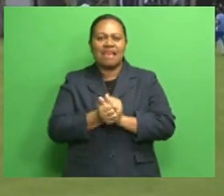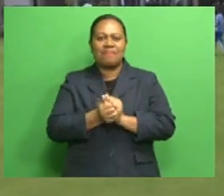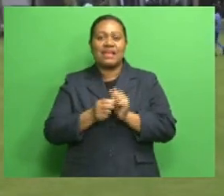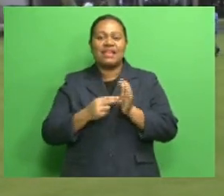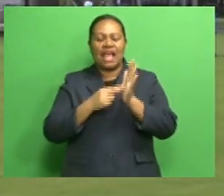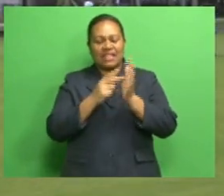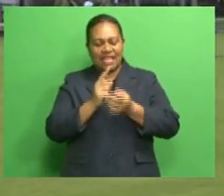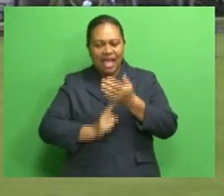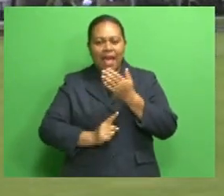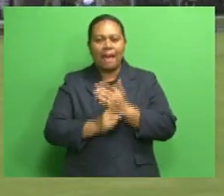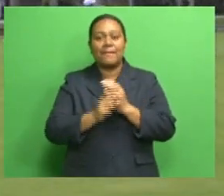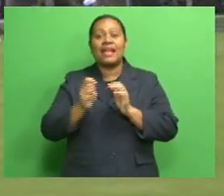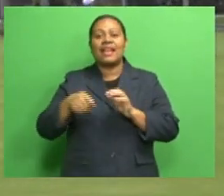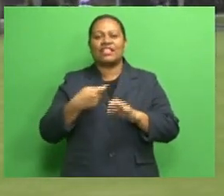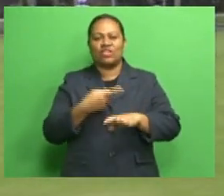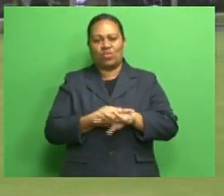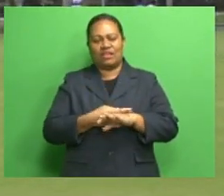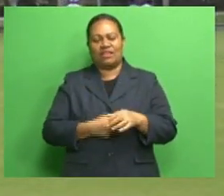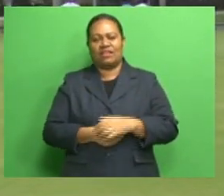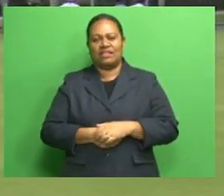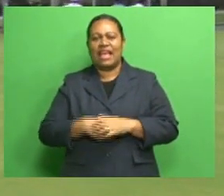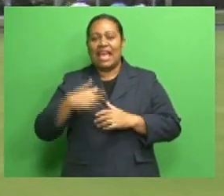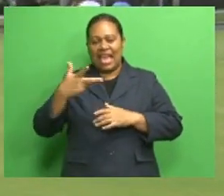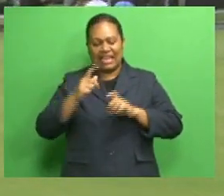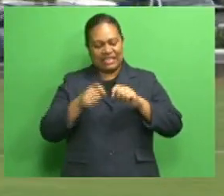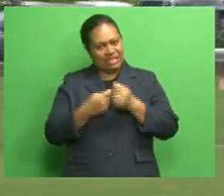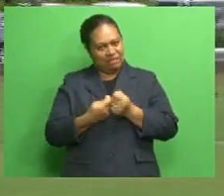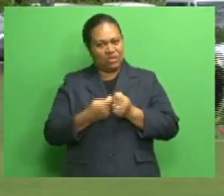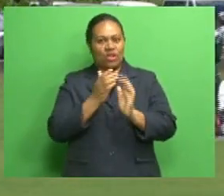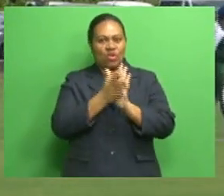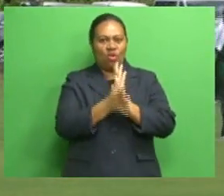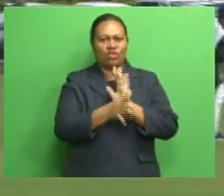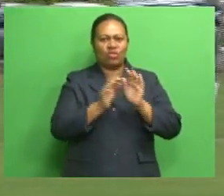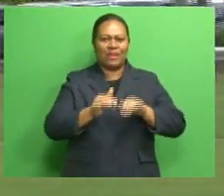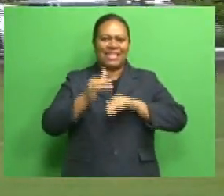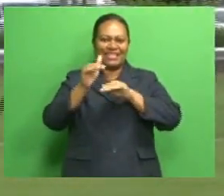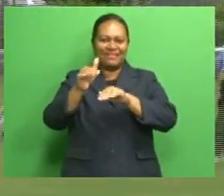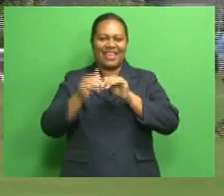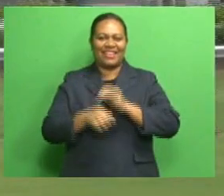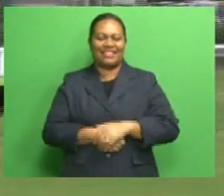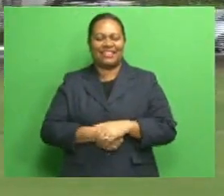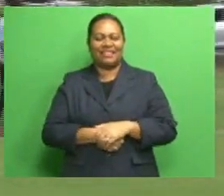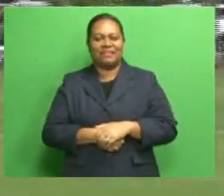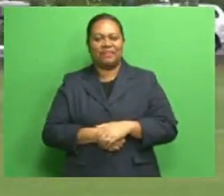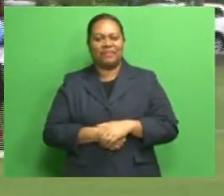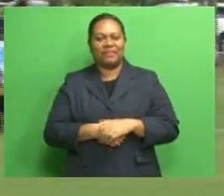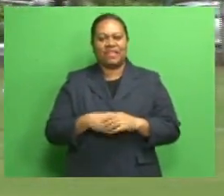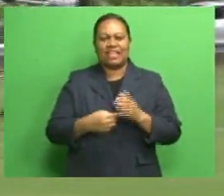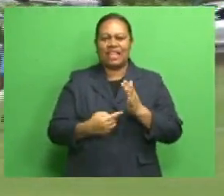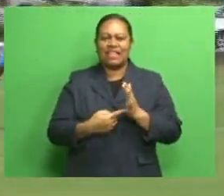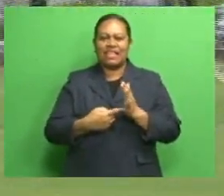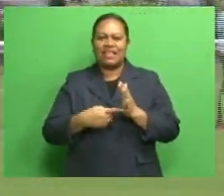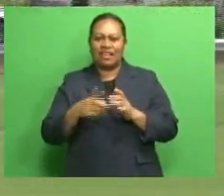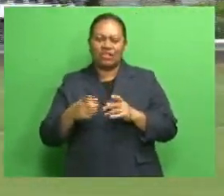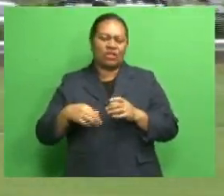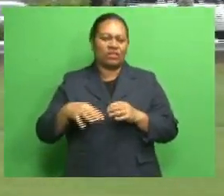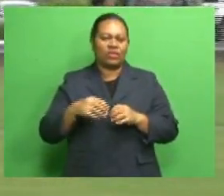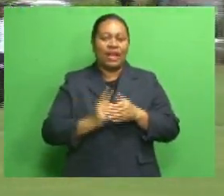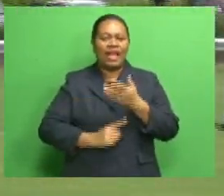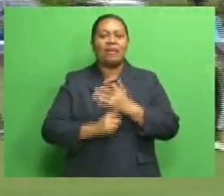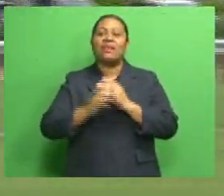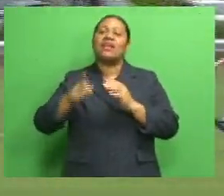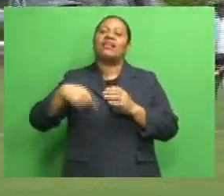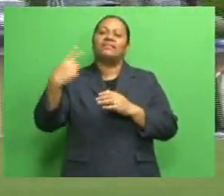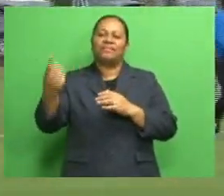and Lautoka next week, where 8 teams are expected to participate. A women's T10 competition will commence the following